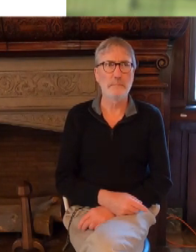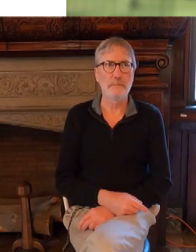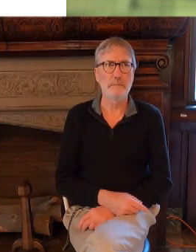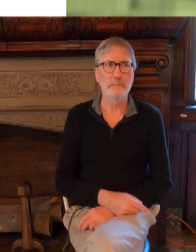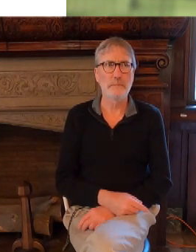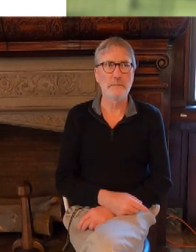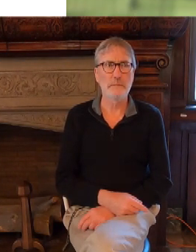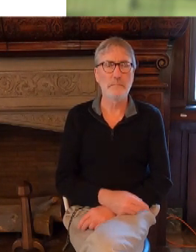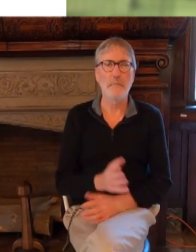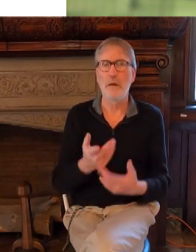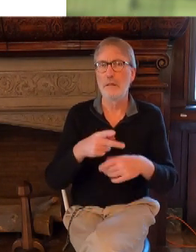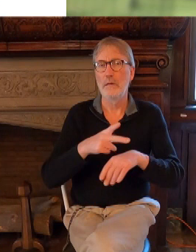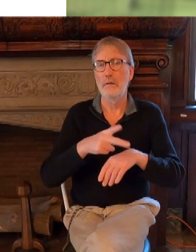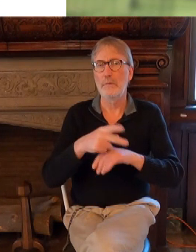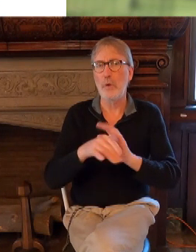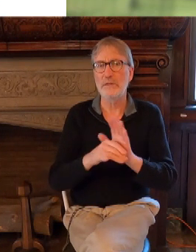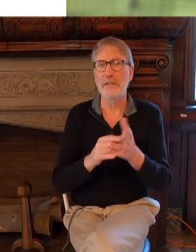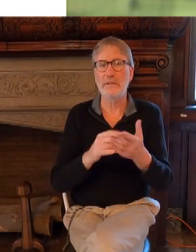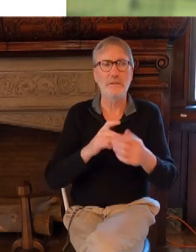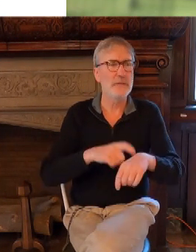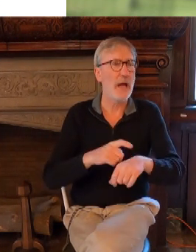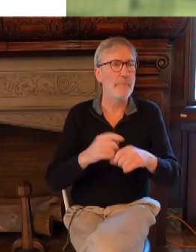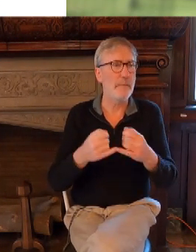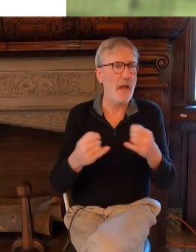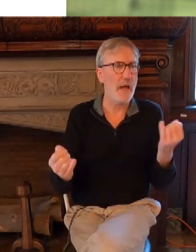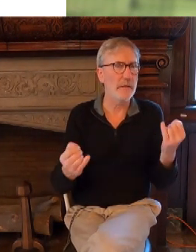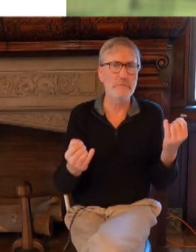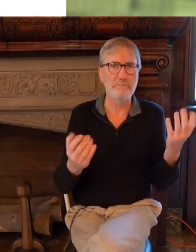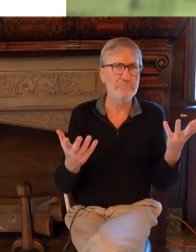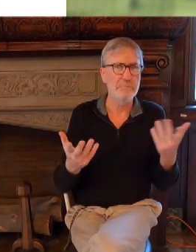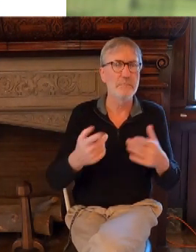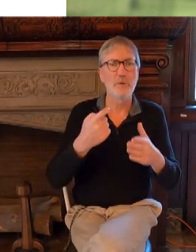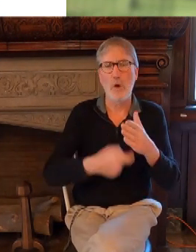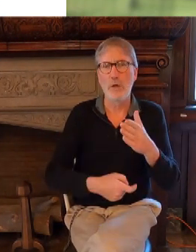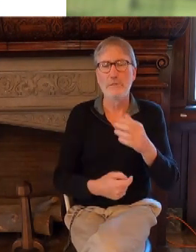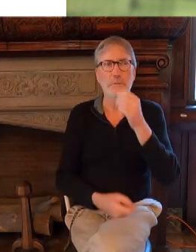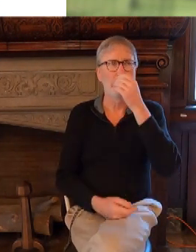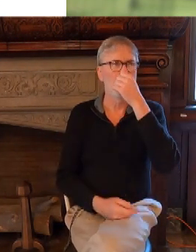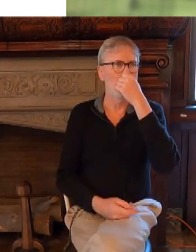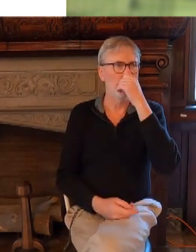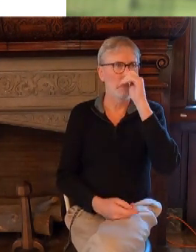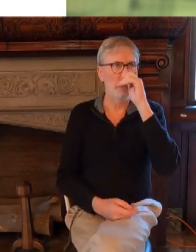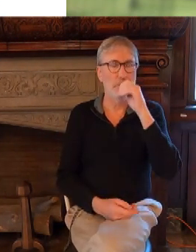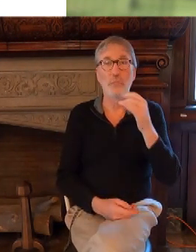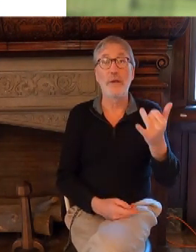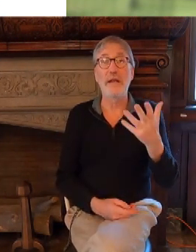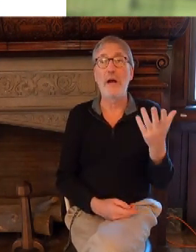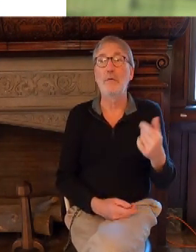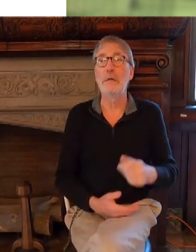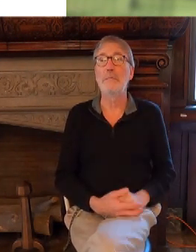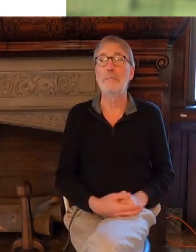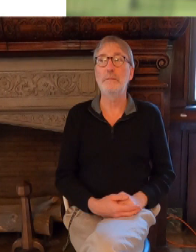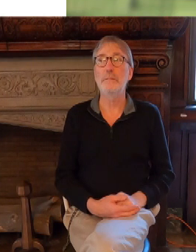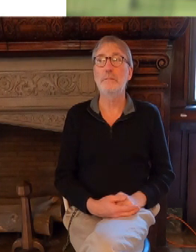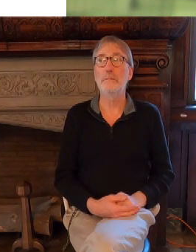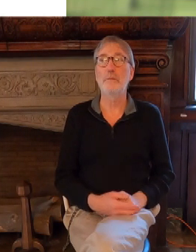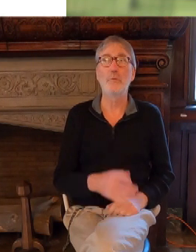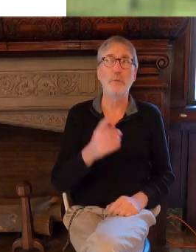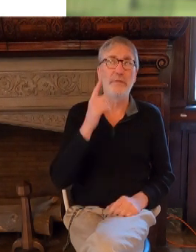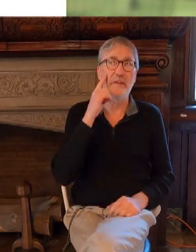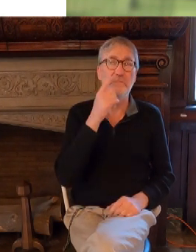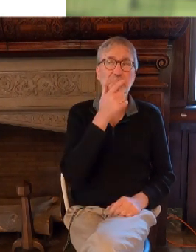So let's talk about the project timeline and cost. Right now, we're estimating that we're going to